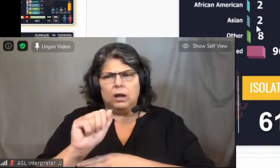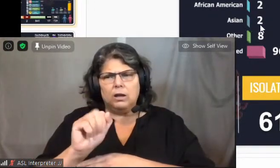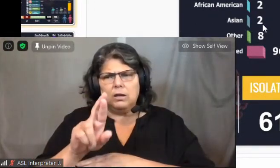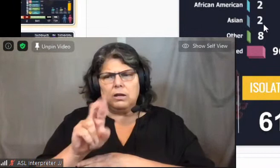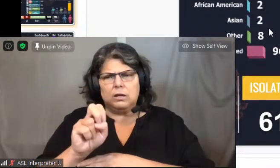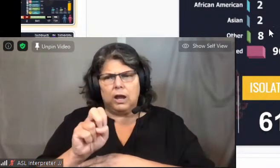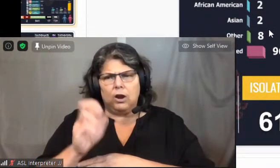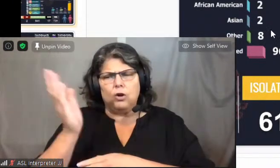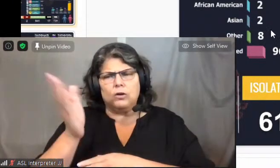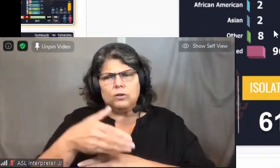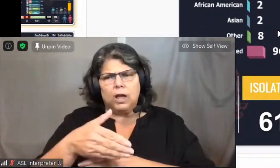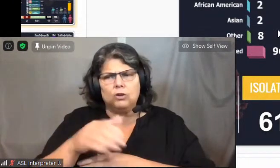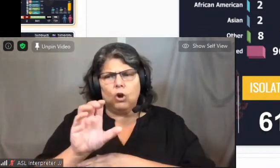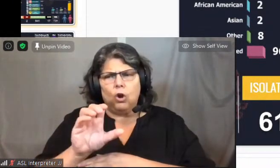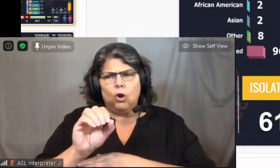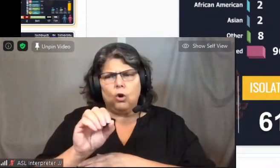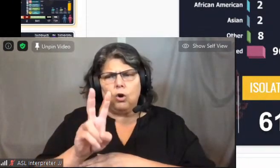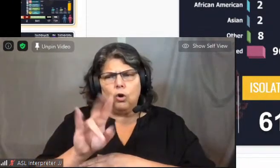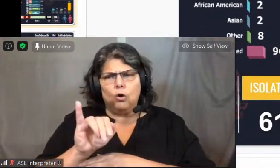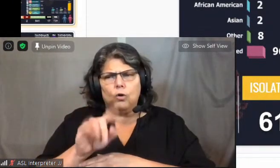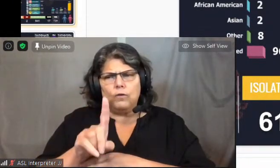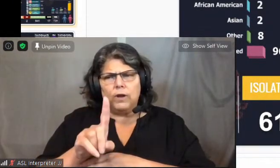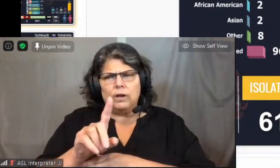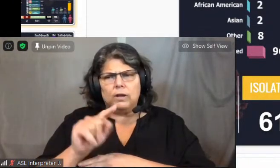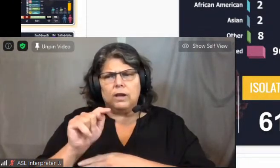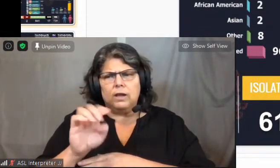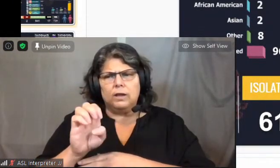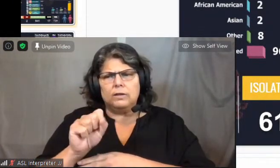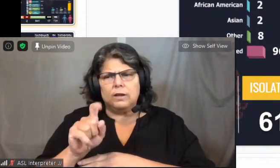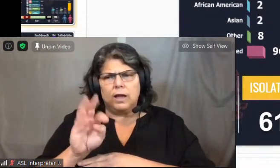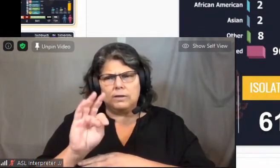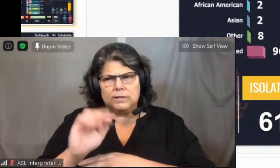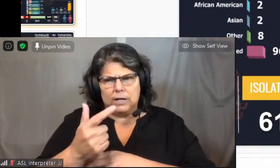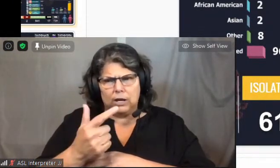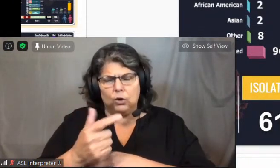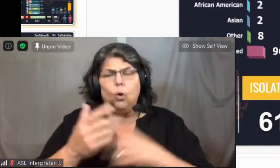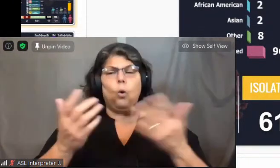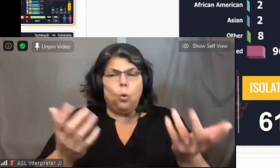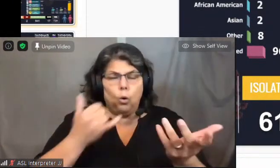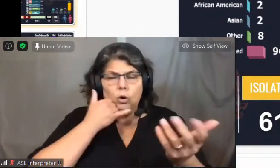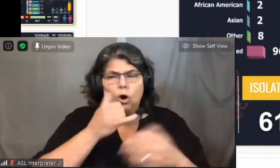ihi.care/COVID testing, or you can call